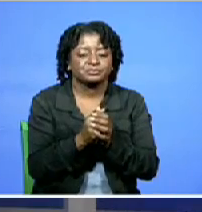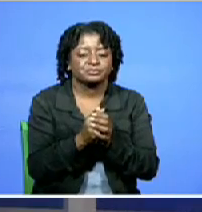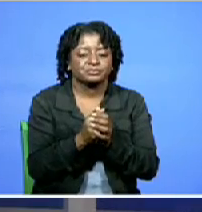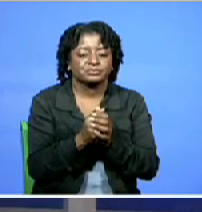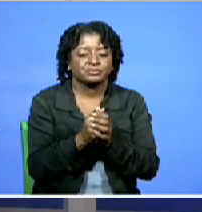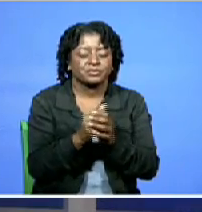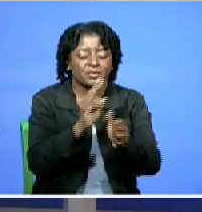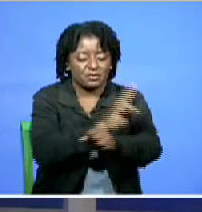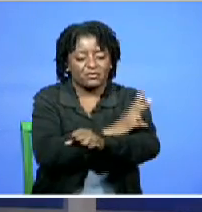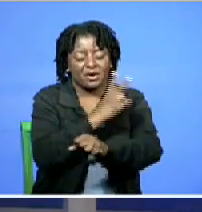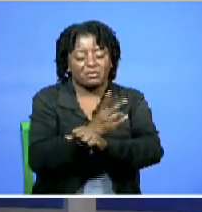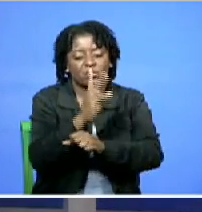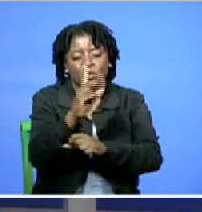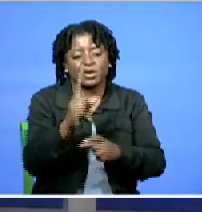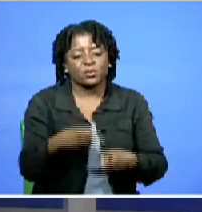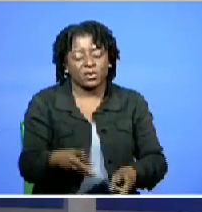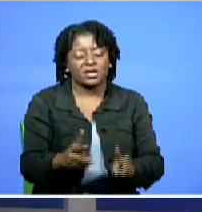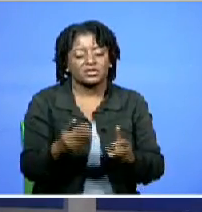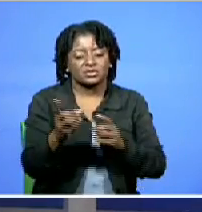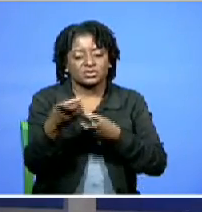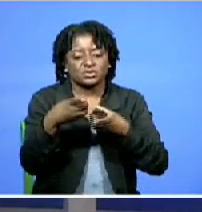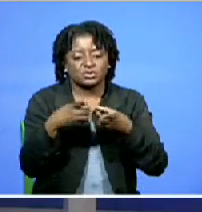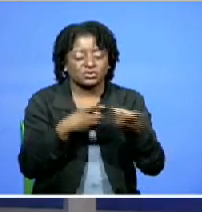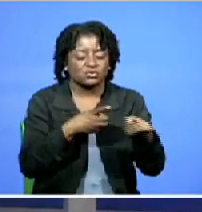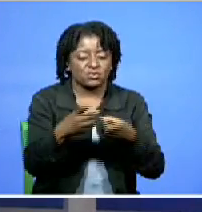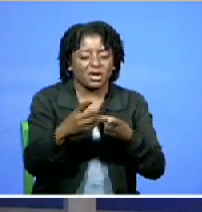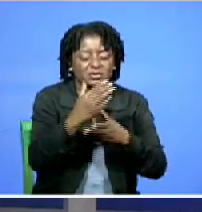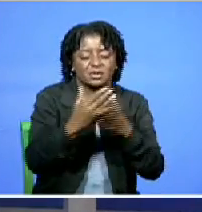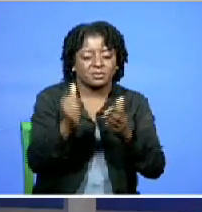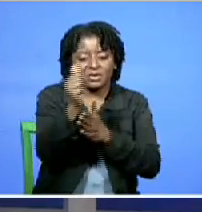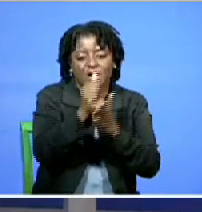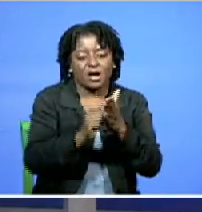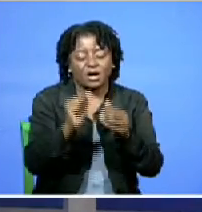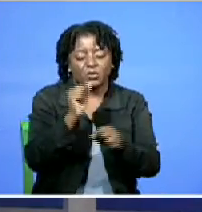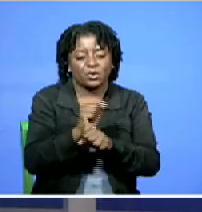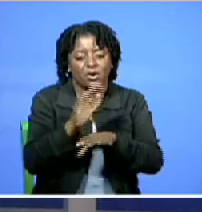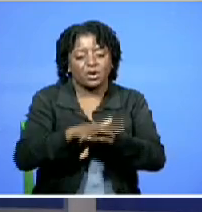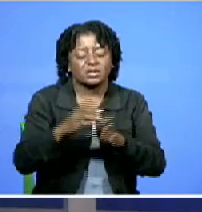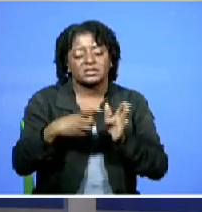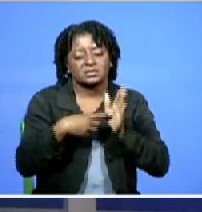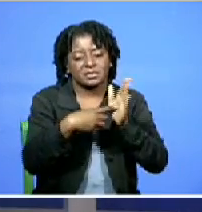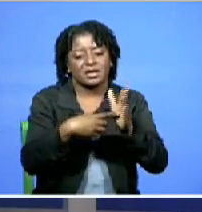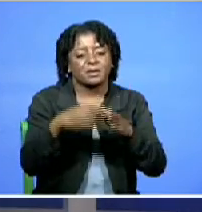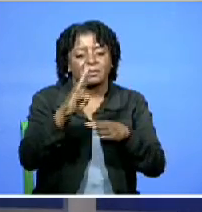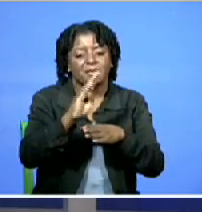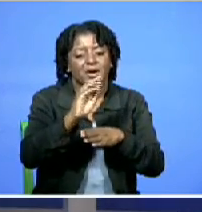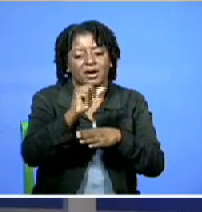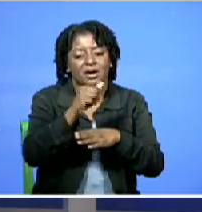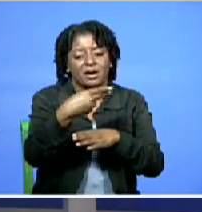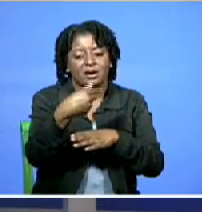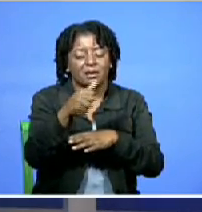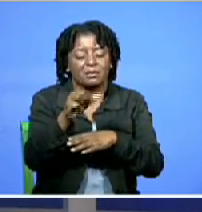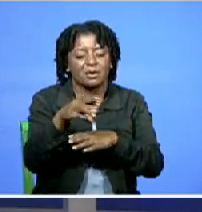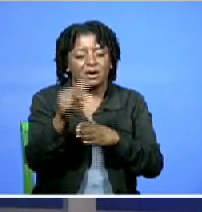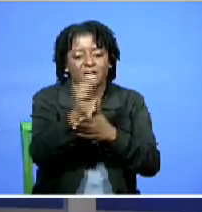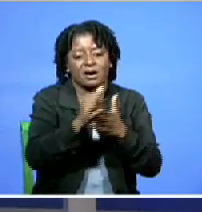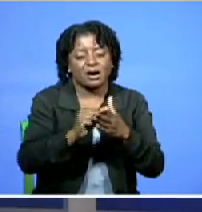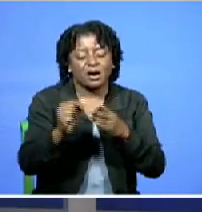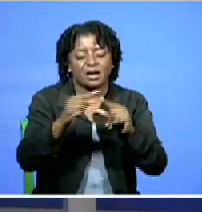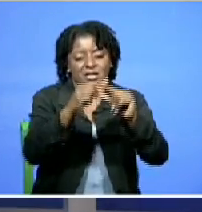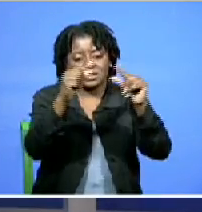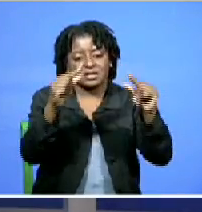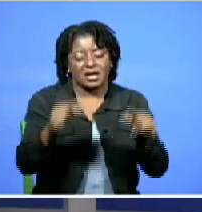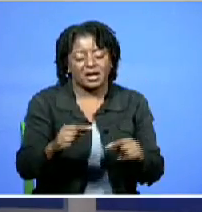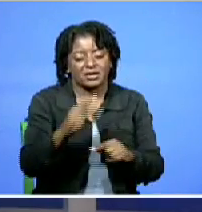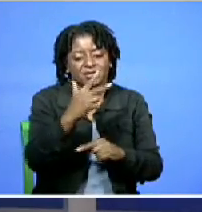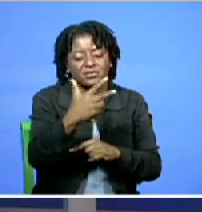Vibrant is one way to describe some of the artwork on display at the Baha Art Gallery. The three female artists were selected in an attempt to